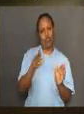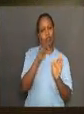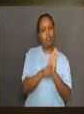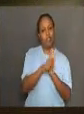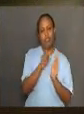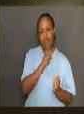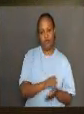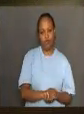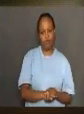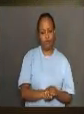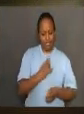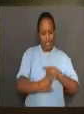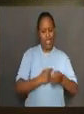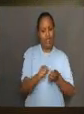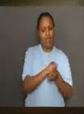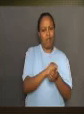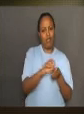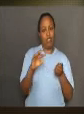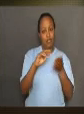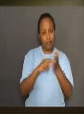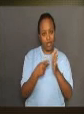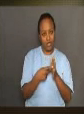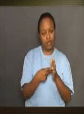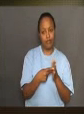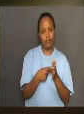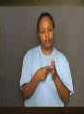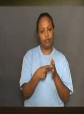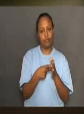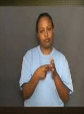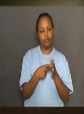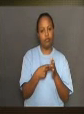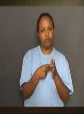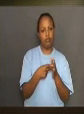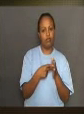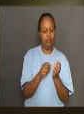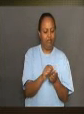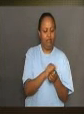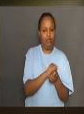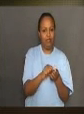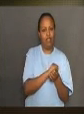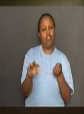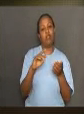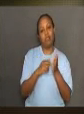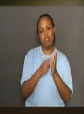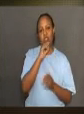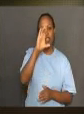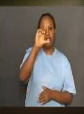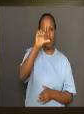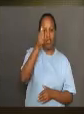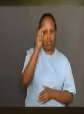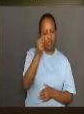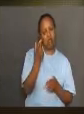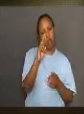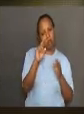Genocide is the act or attempt to exterminate or make extinct a clan,